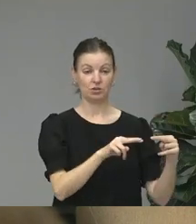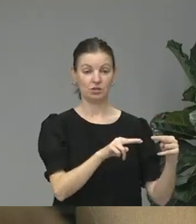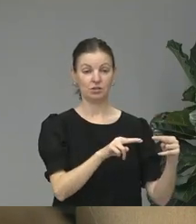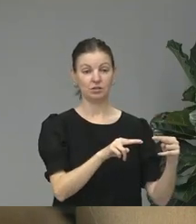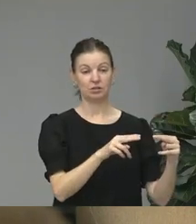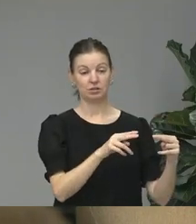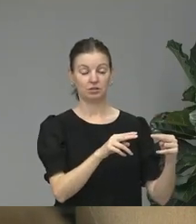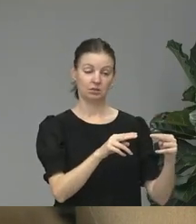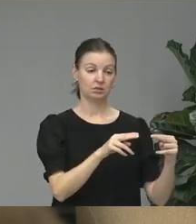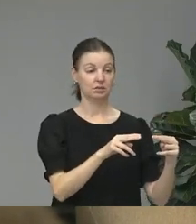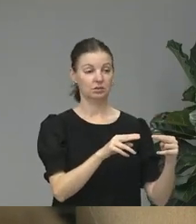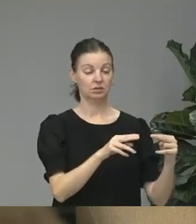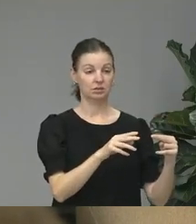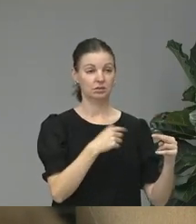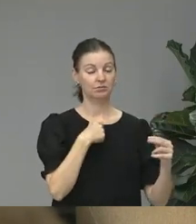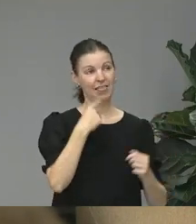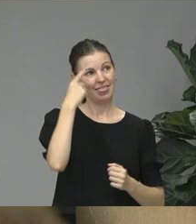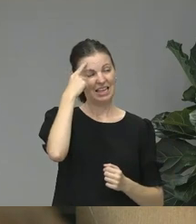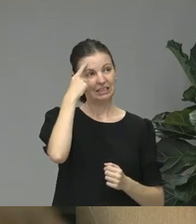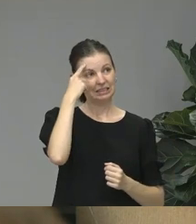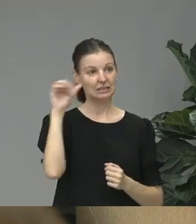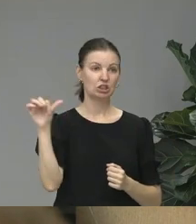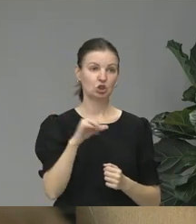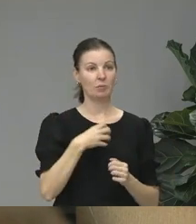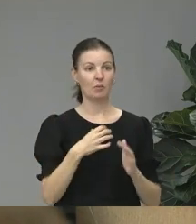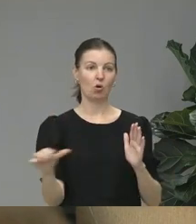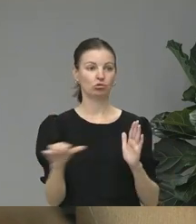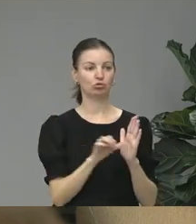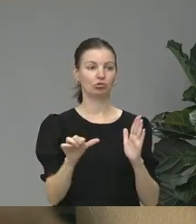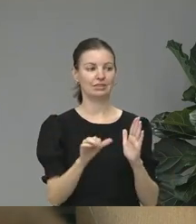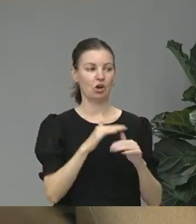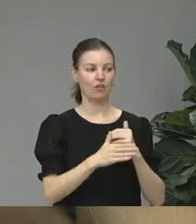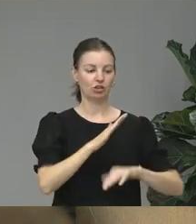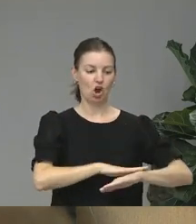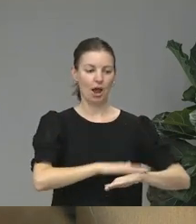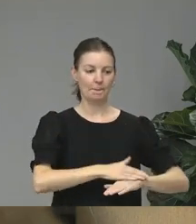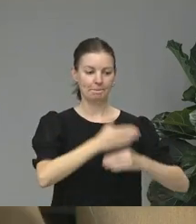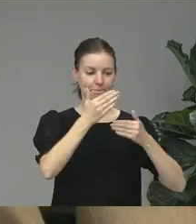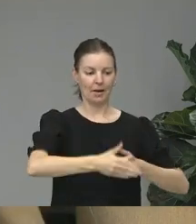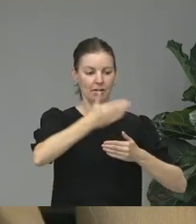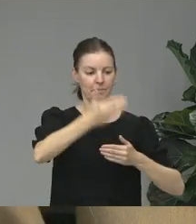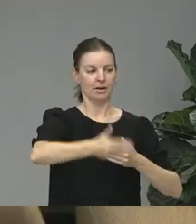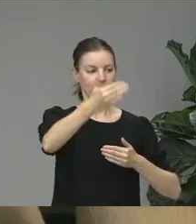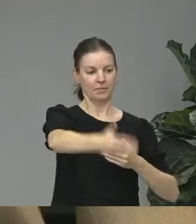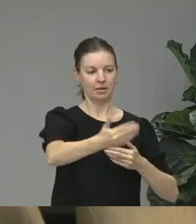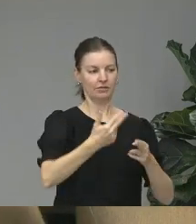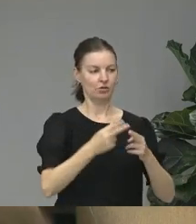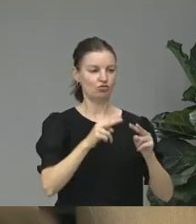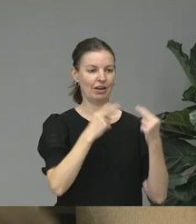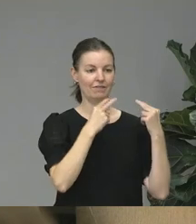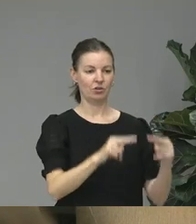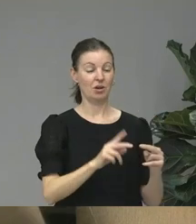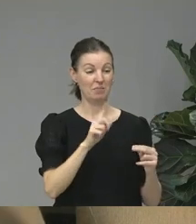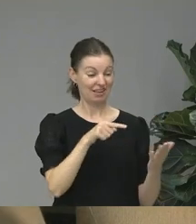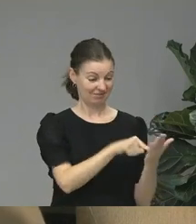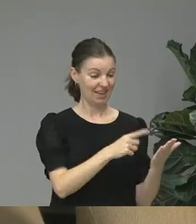room here. On reflection, I should have been a little bit more strict in my timelines. But it says that the Act